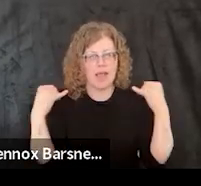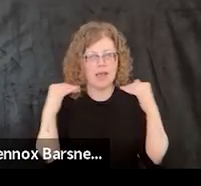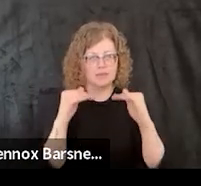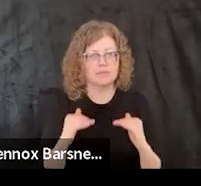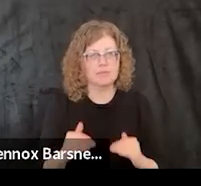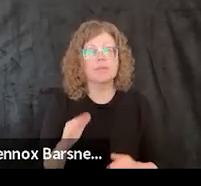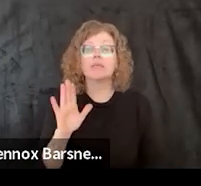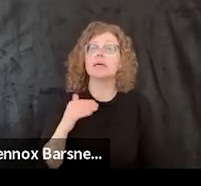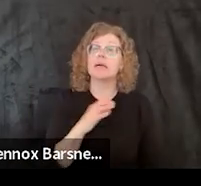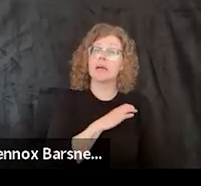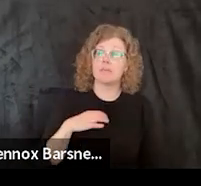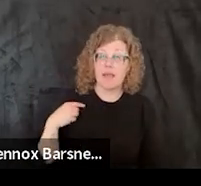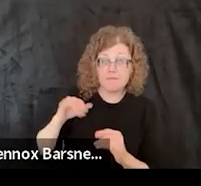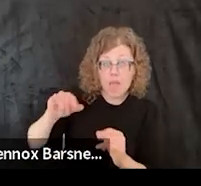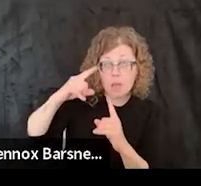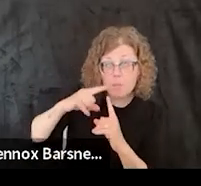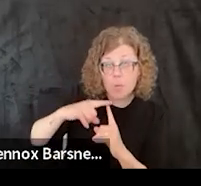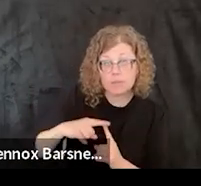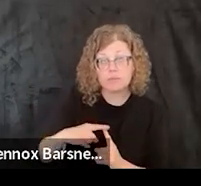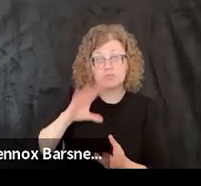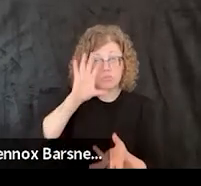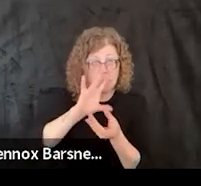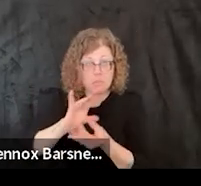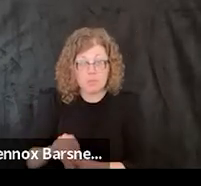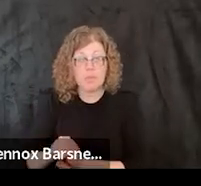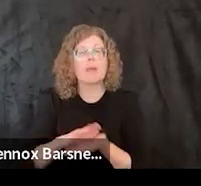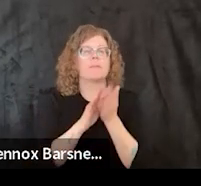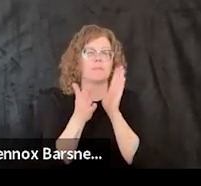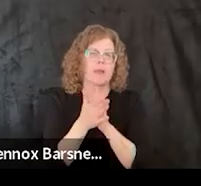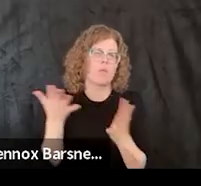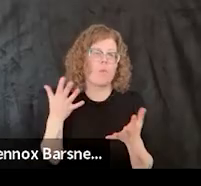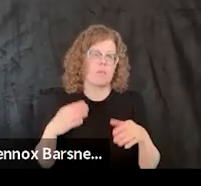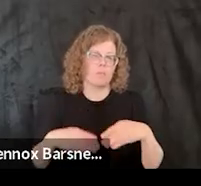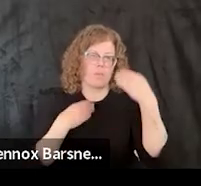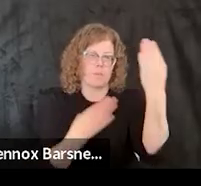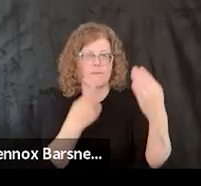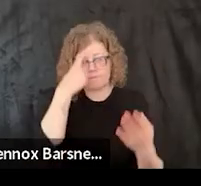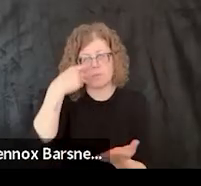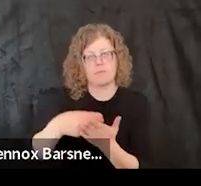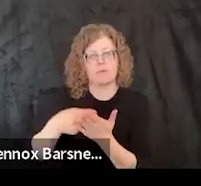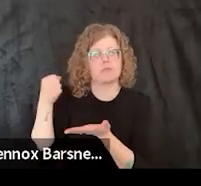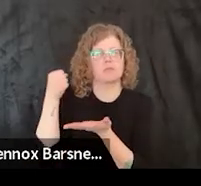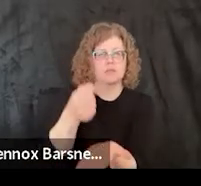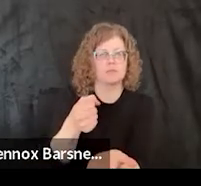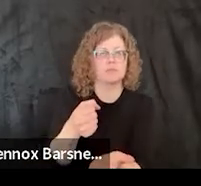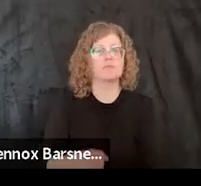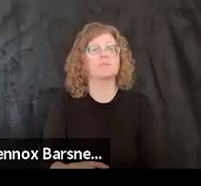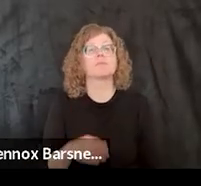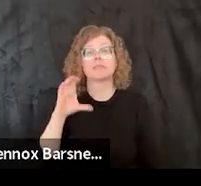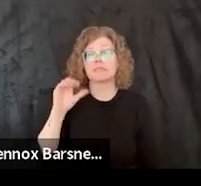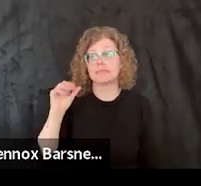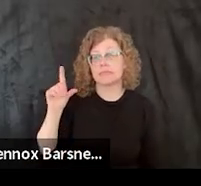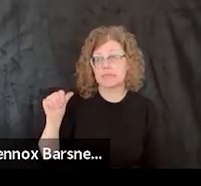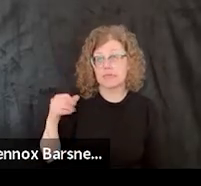projects recommended for funding. Calgary Arts Development staff will review these recommendations and finalize the funding list based